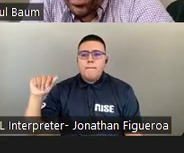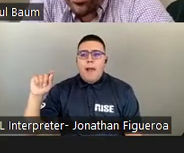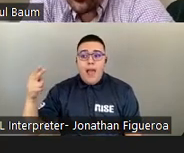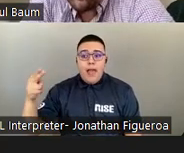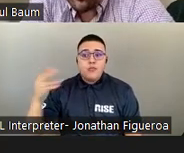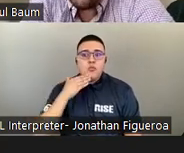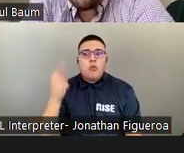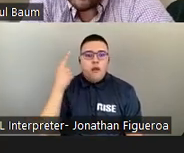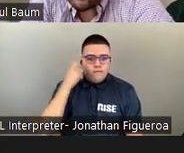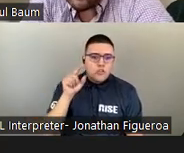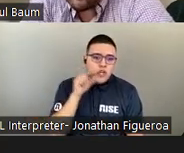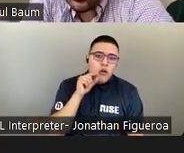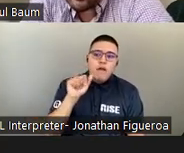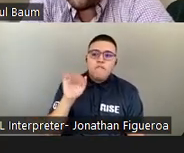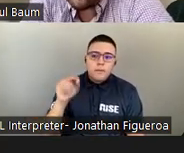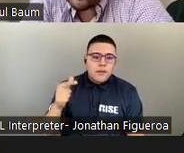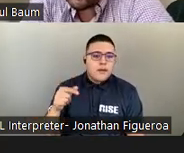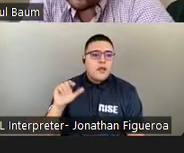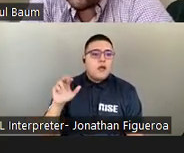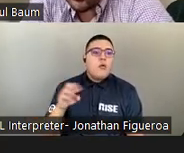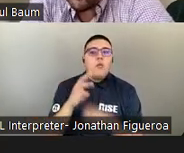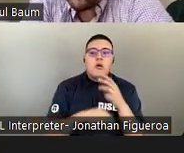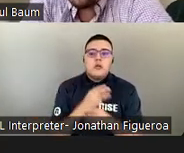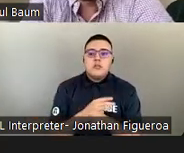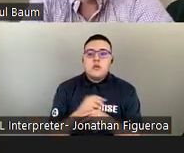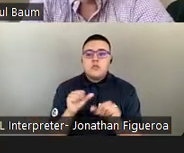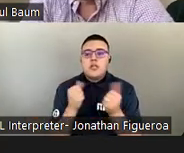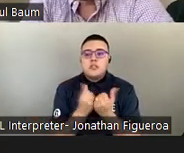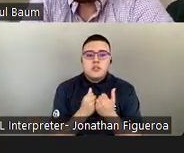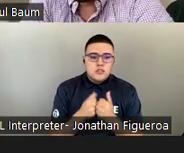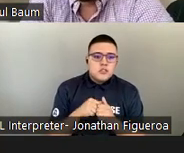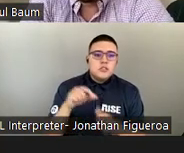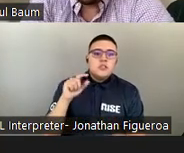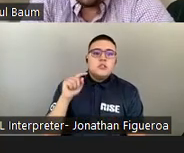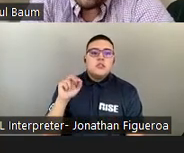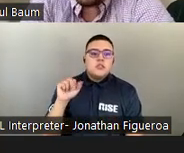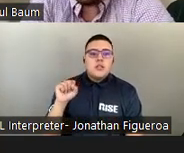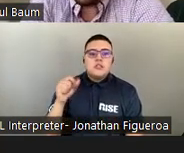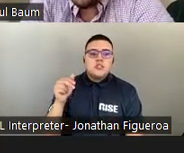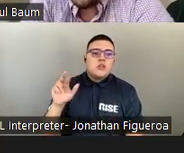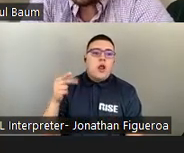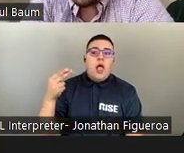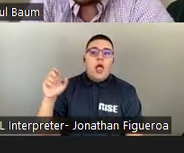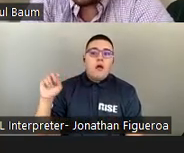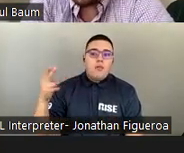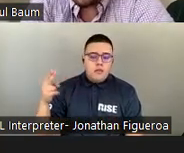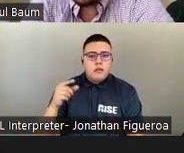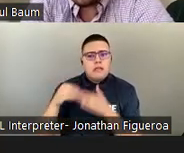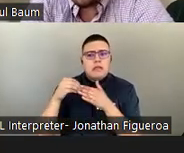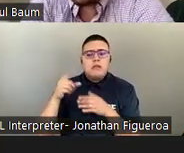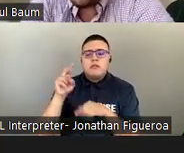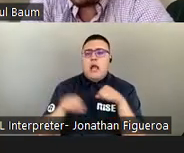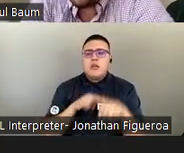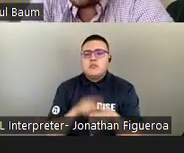affirming care. World Professional Association of Transgender Health. They are a leader, national, and like I said,